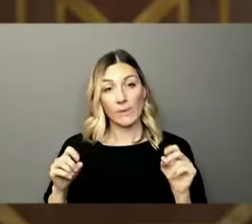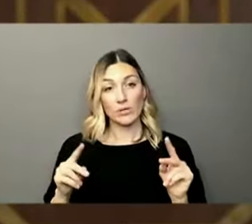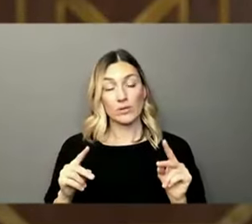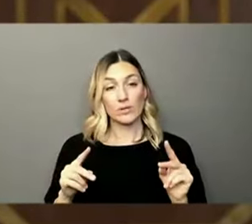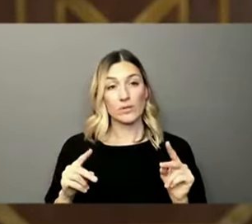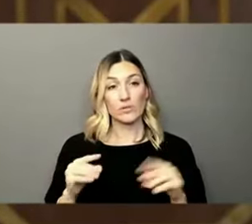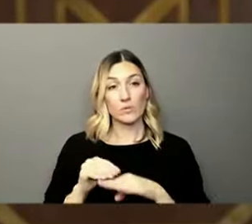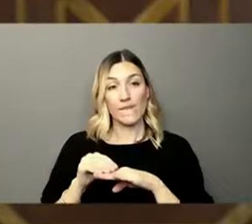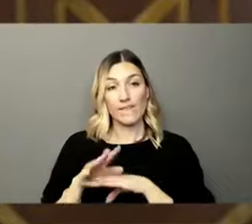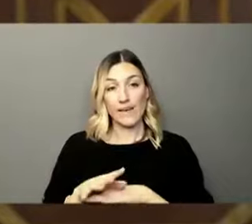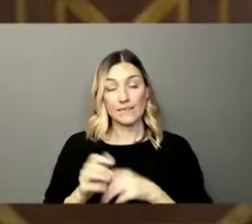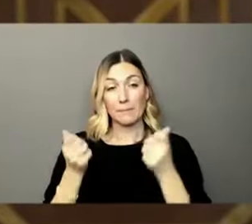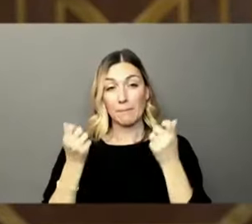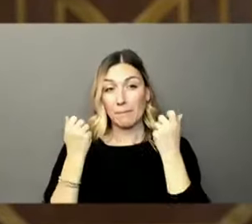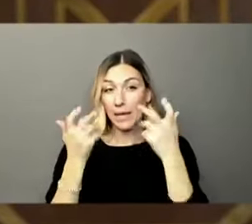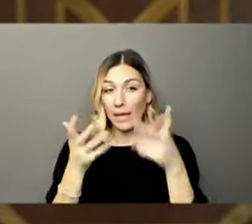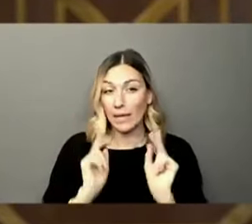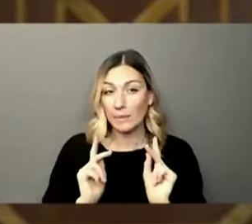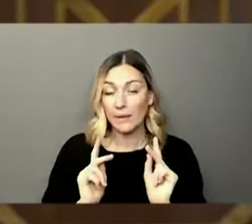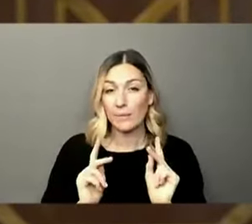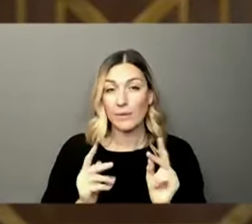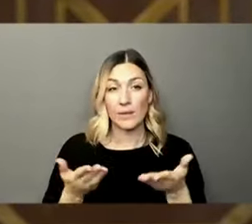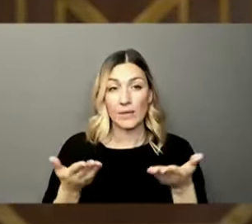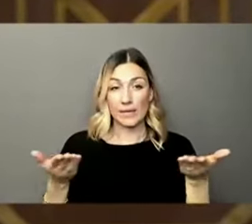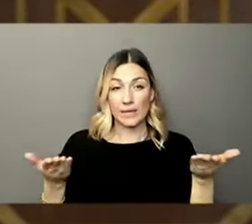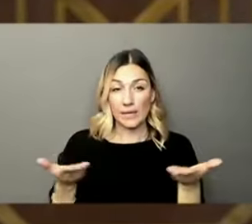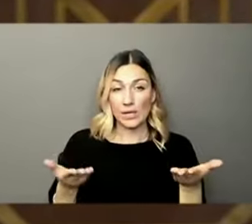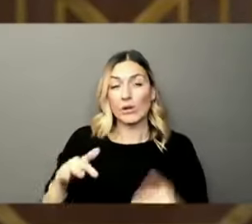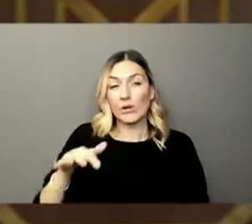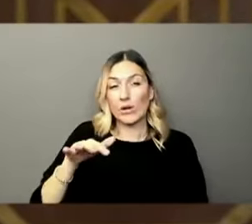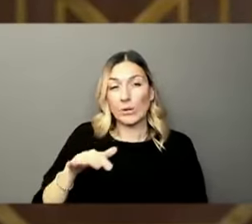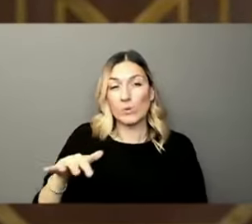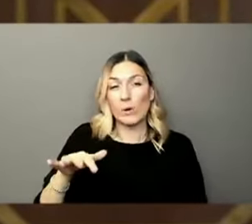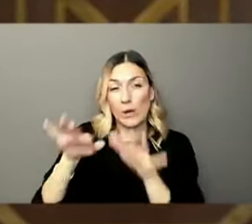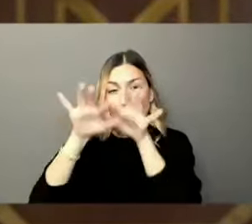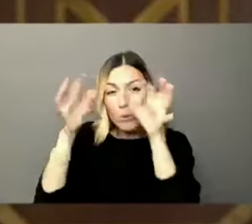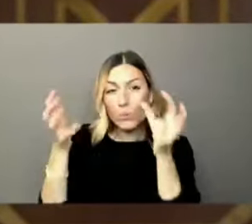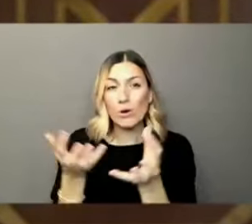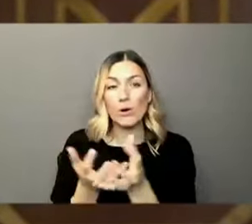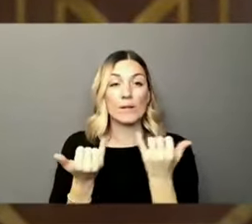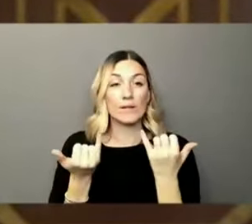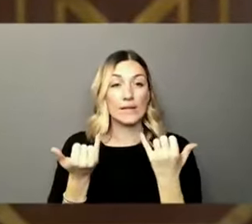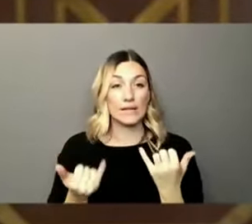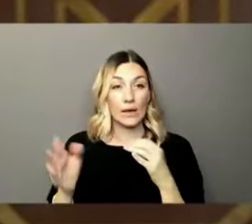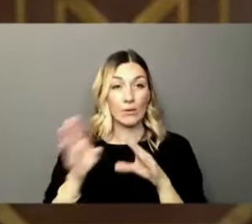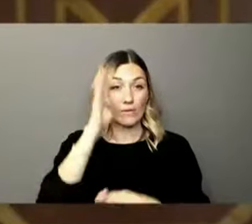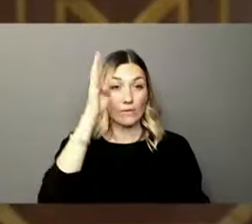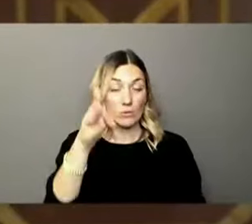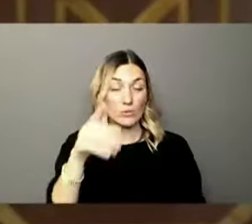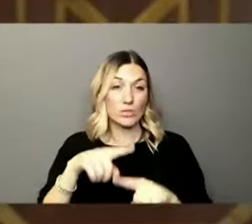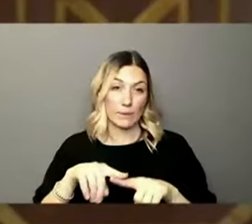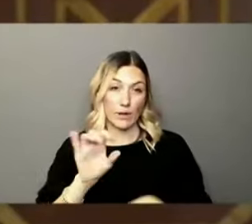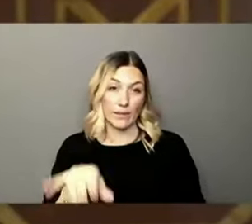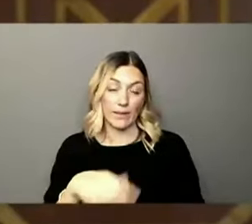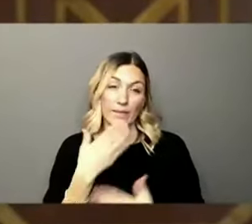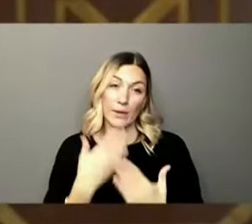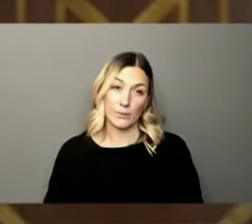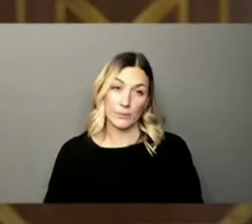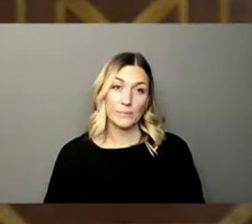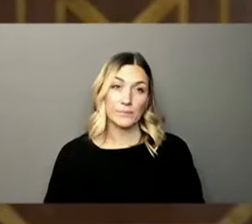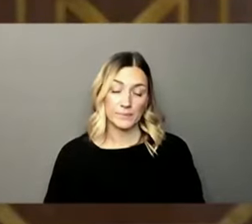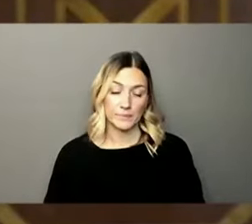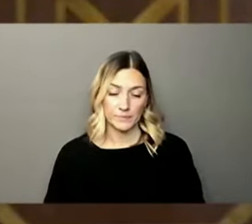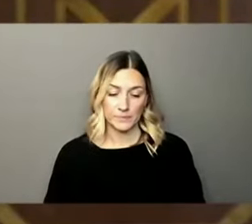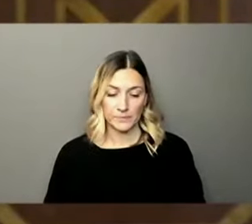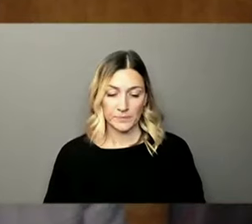millions of people here and around the globe, now and in the future, depend on this. Thank you. Thank you.